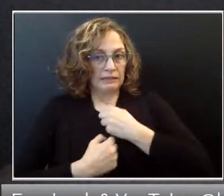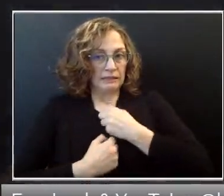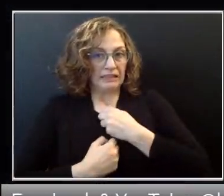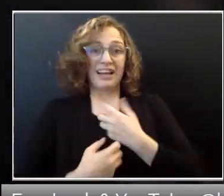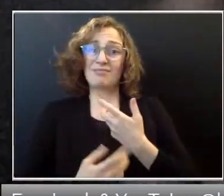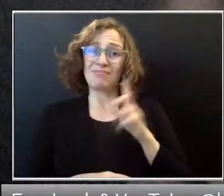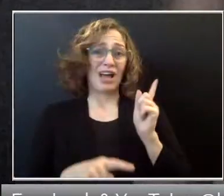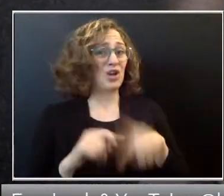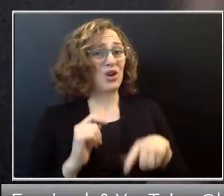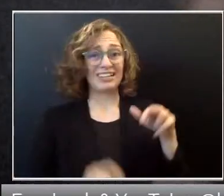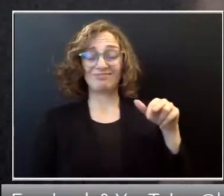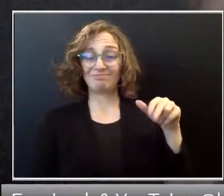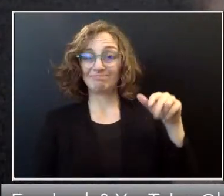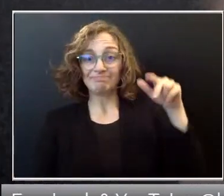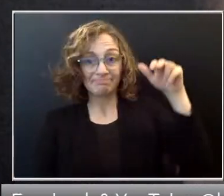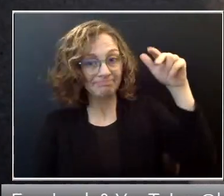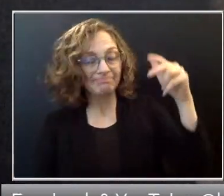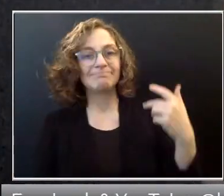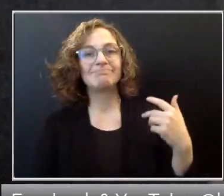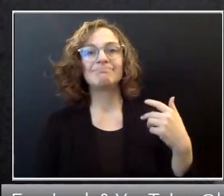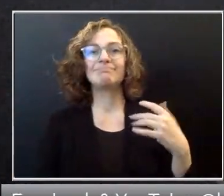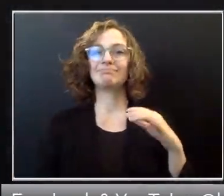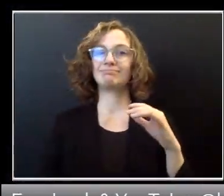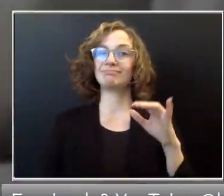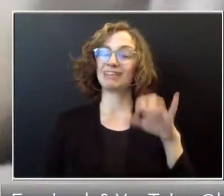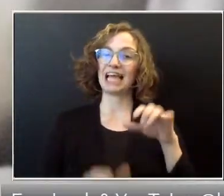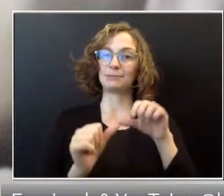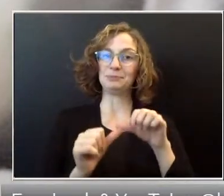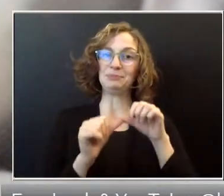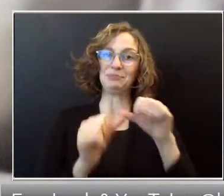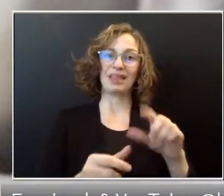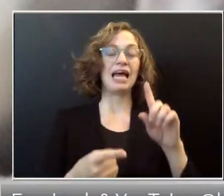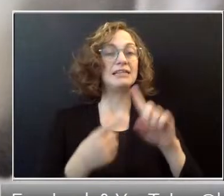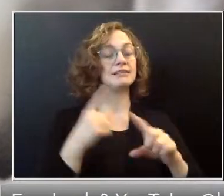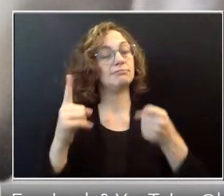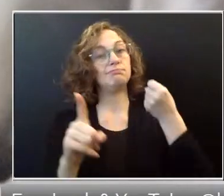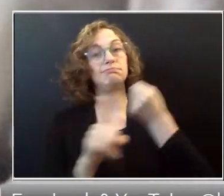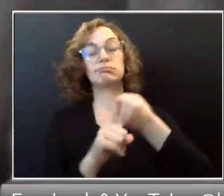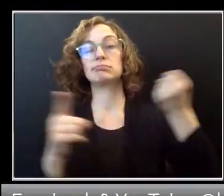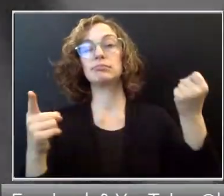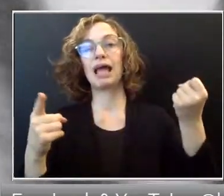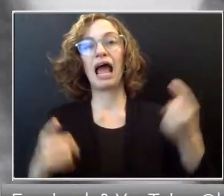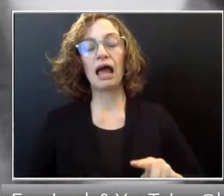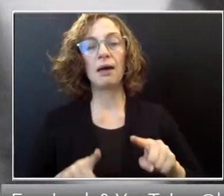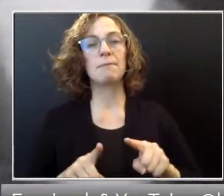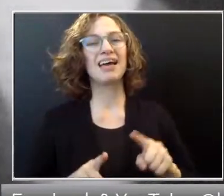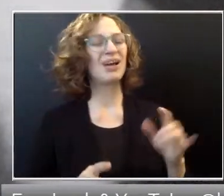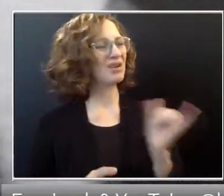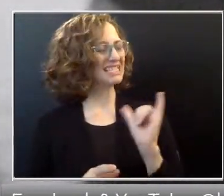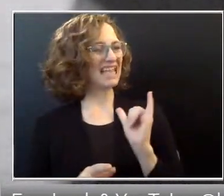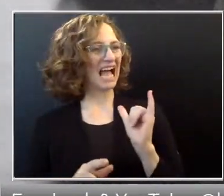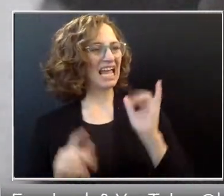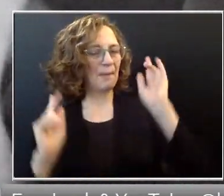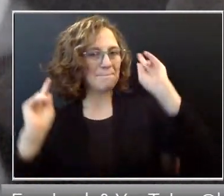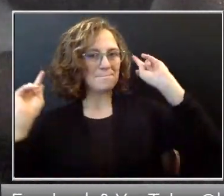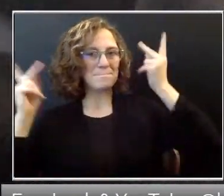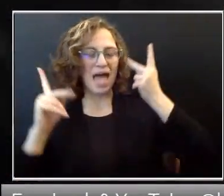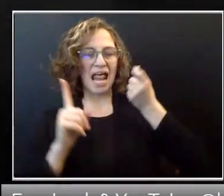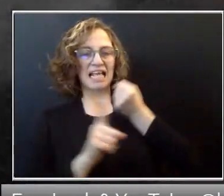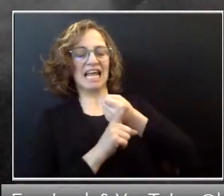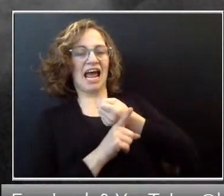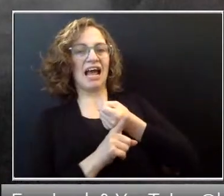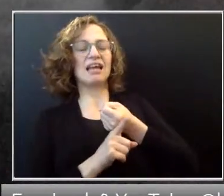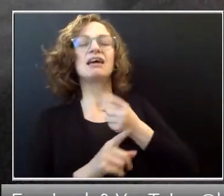like that until she had an episode too frightening to ignore. Almost like a panic attack. Except Archie says she couldn't